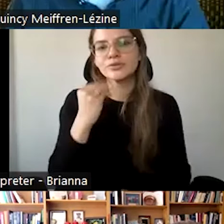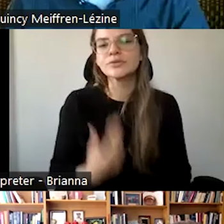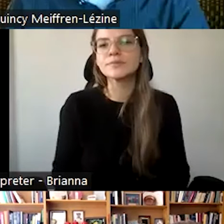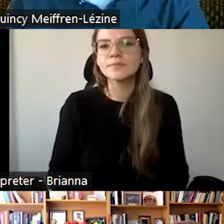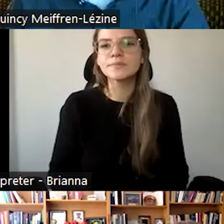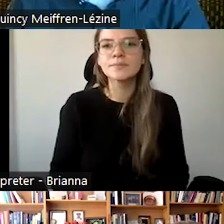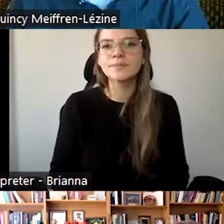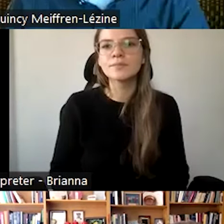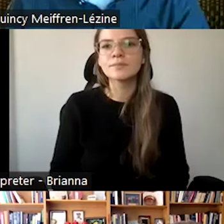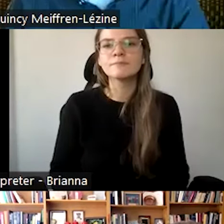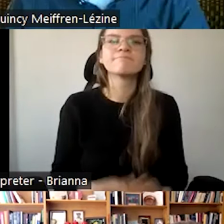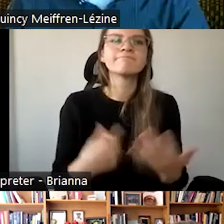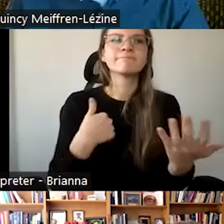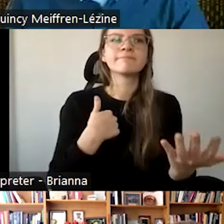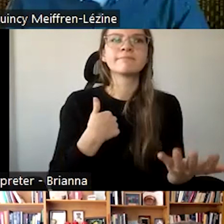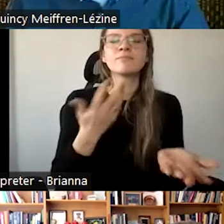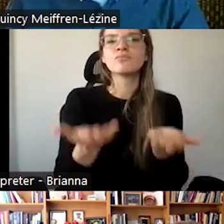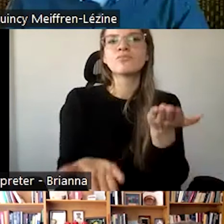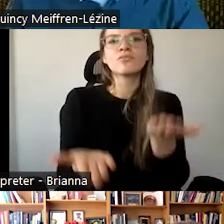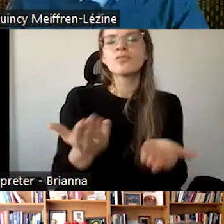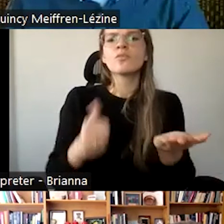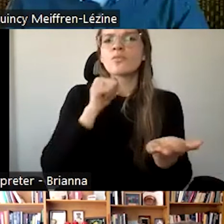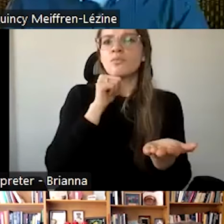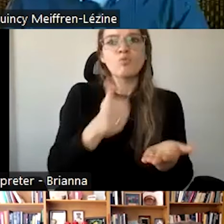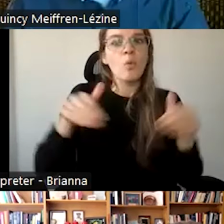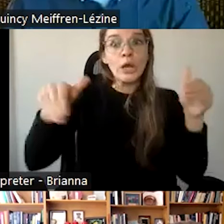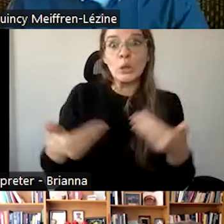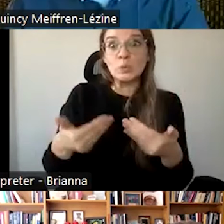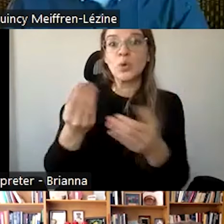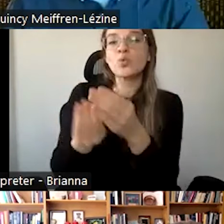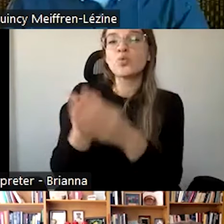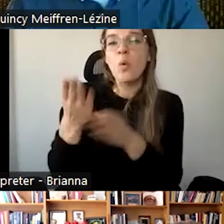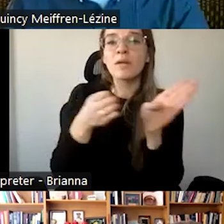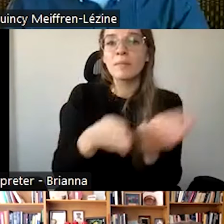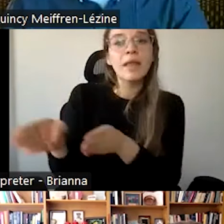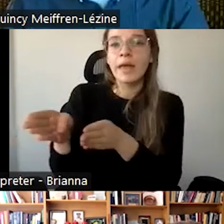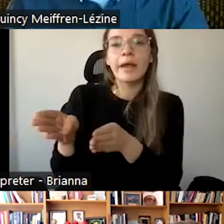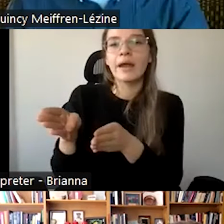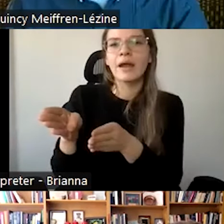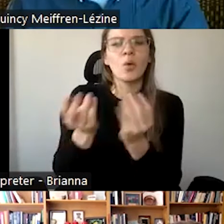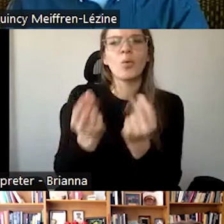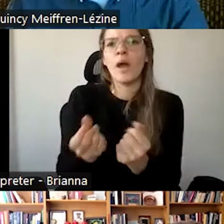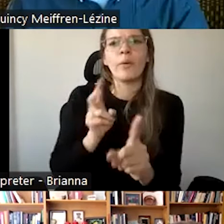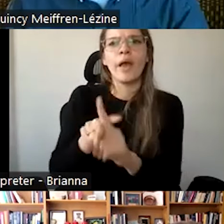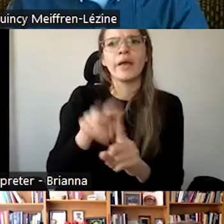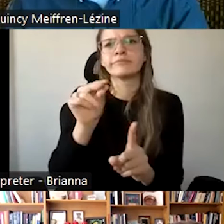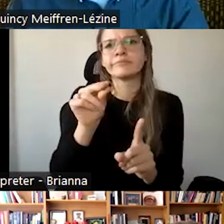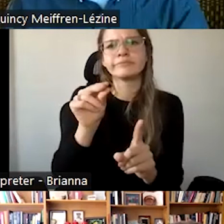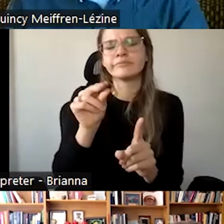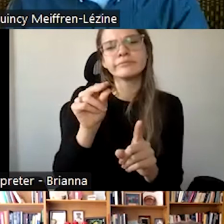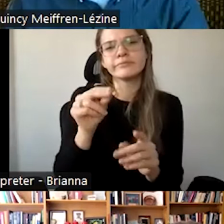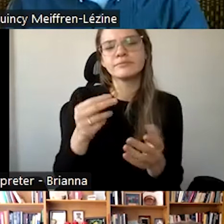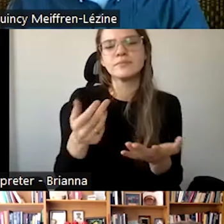I think that I probably would not try to introduce a growth plan right away. I think